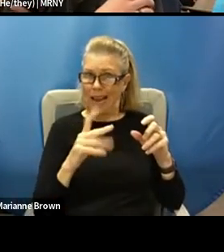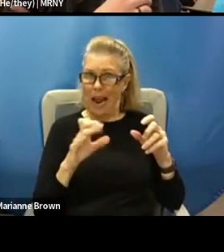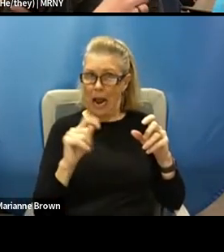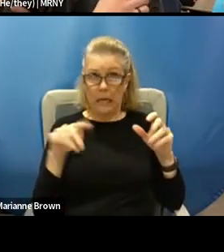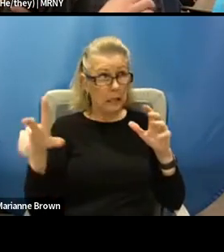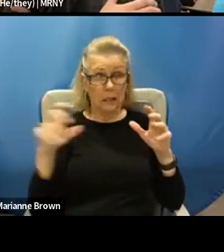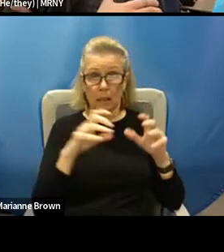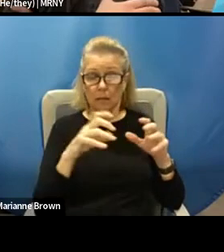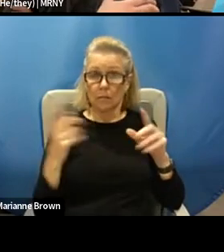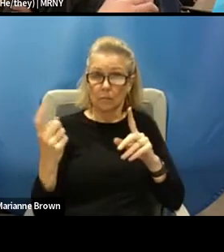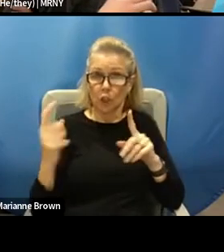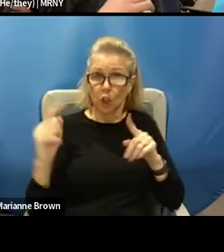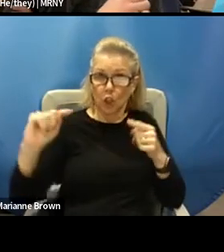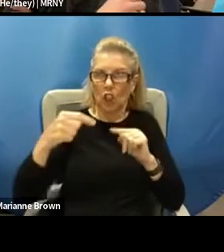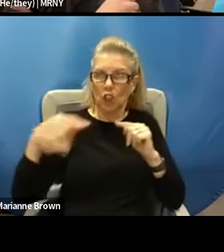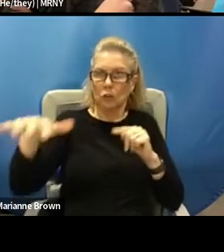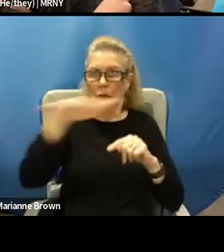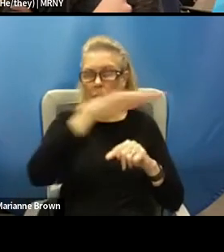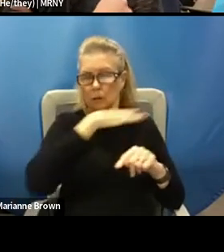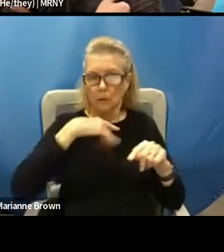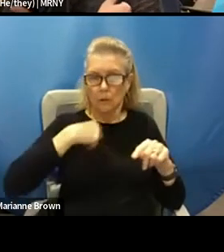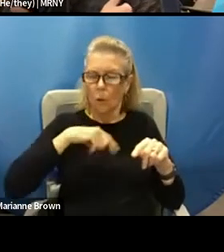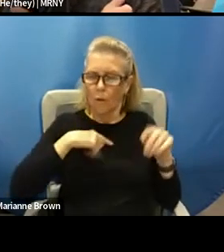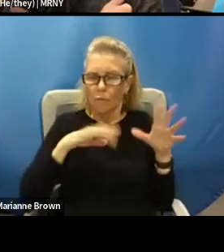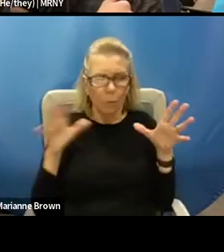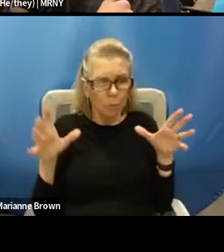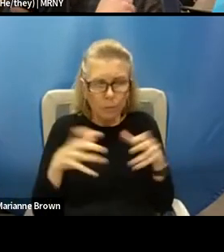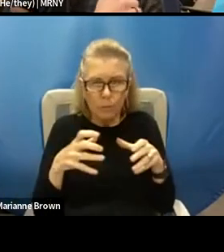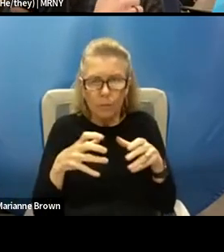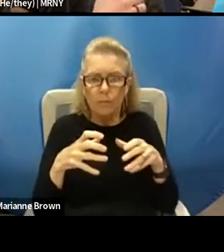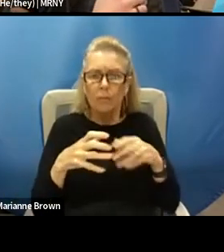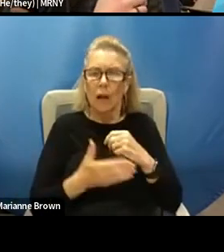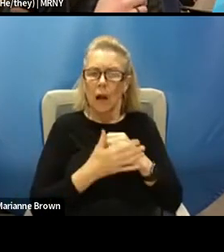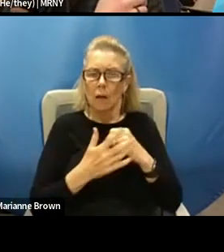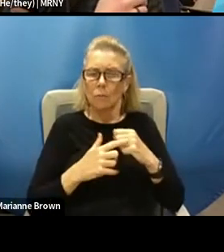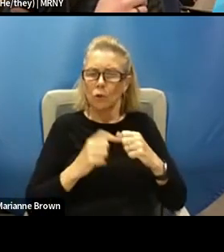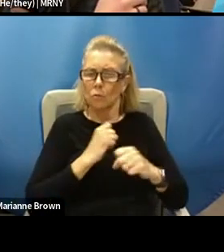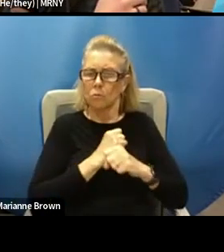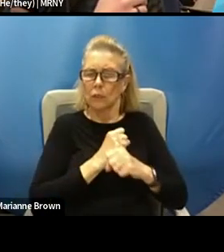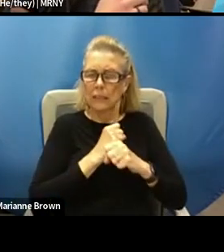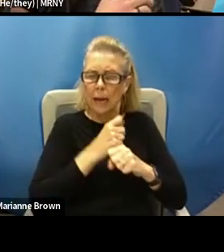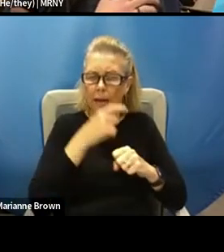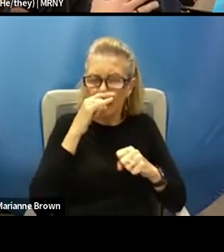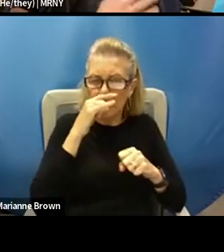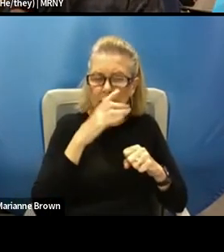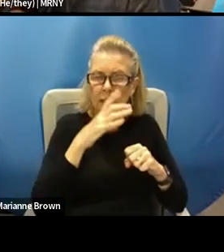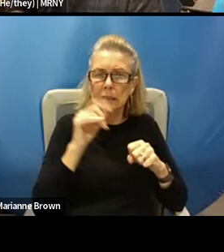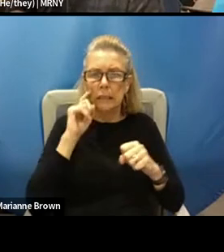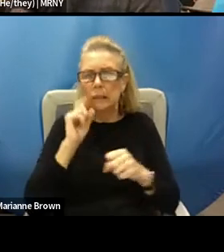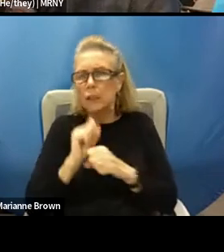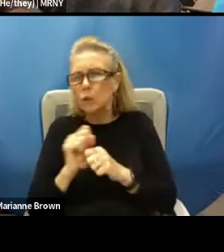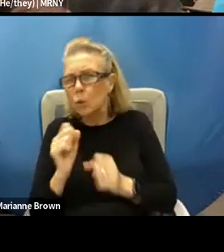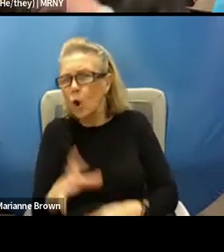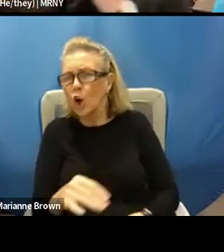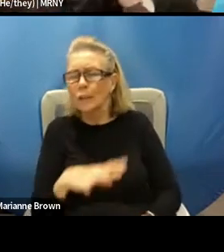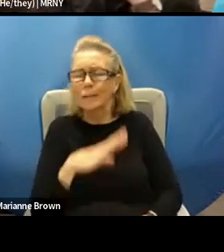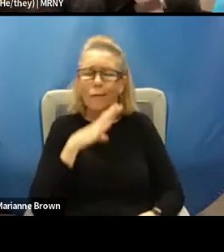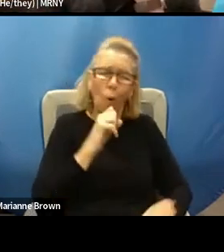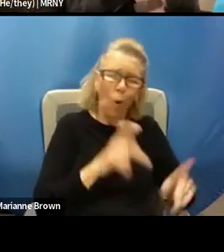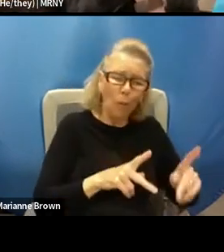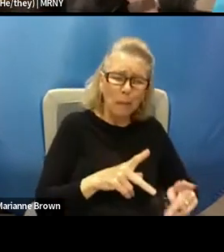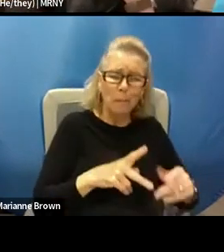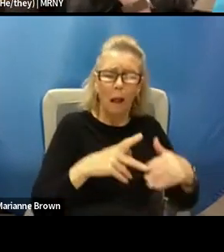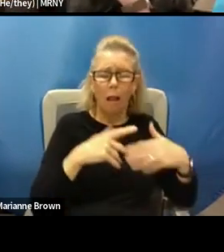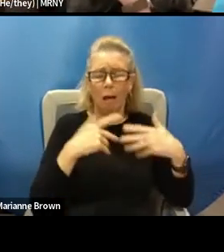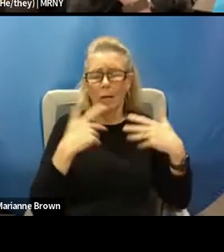Right. And that helps to protect the kids and the sex workers and the old people, right?